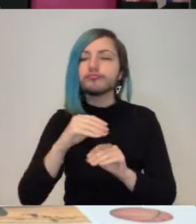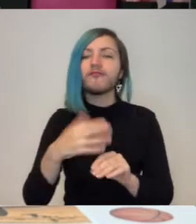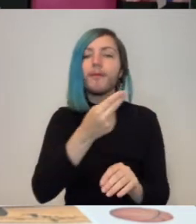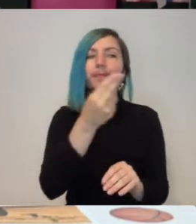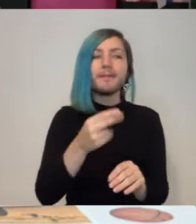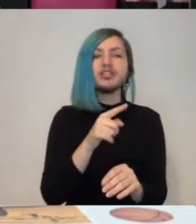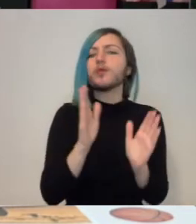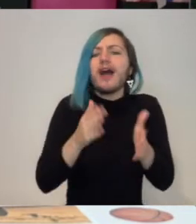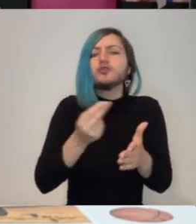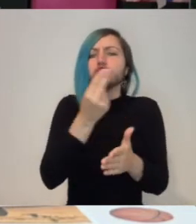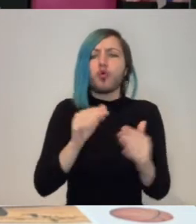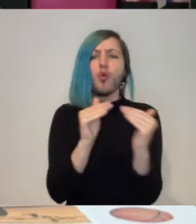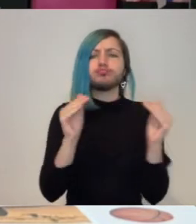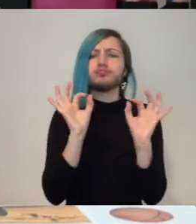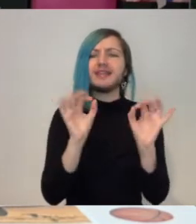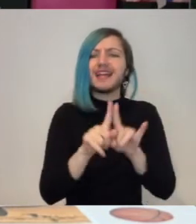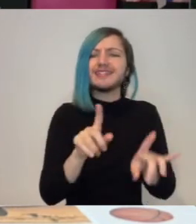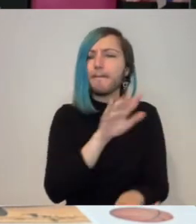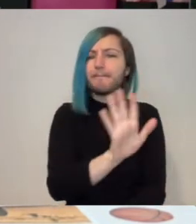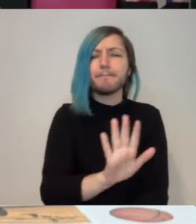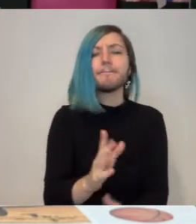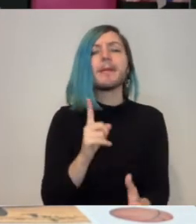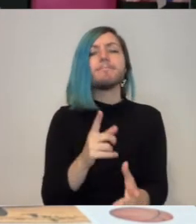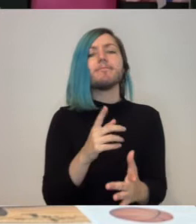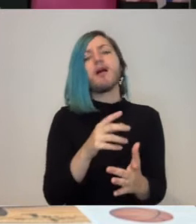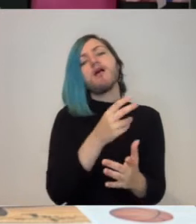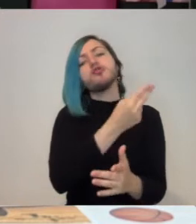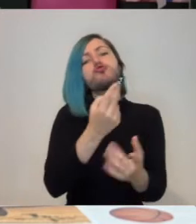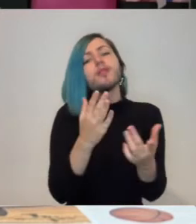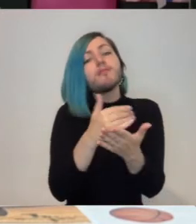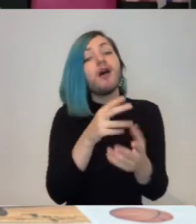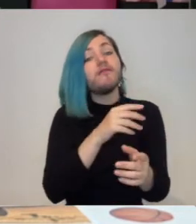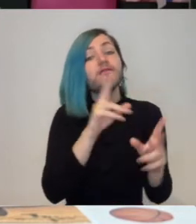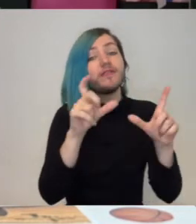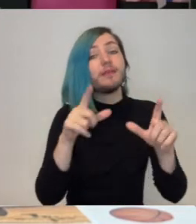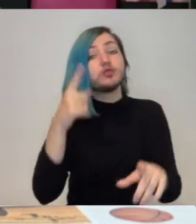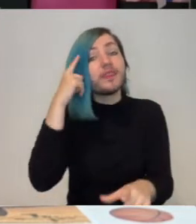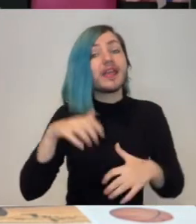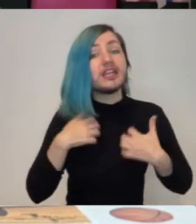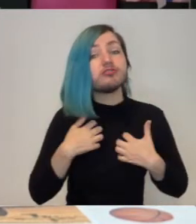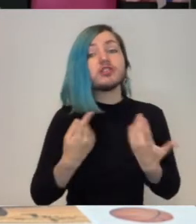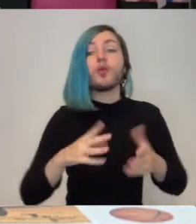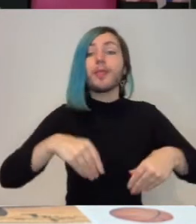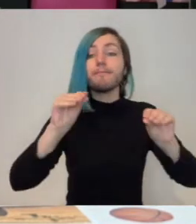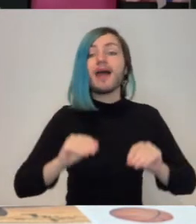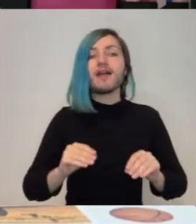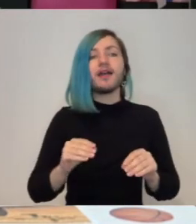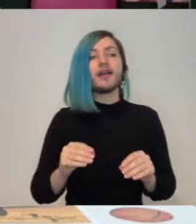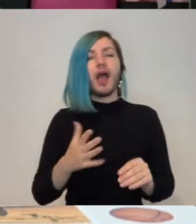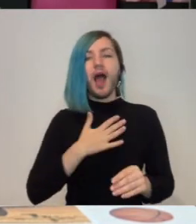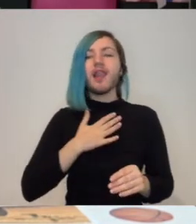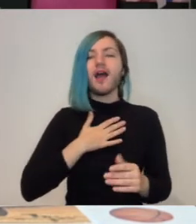exactly a drawing of what you see, but drawing the things from the images that you think are interesting. So I think with the blanket, I quite like